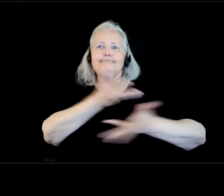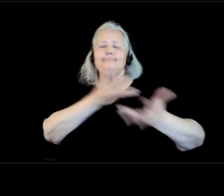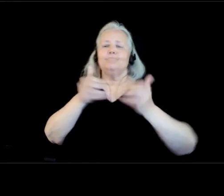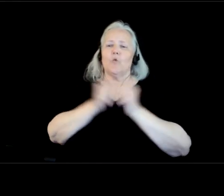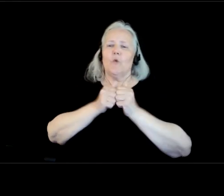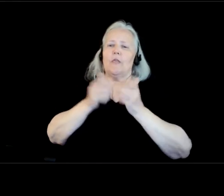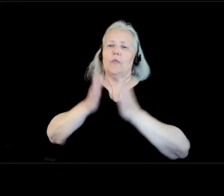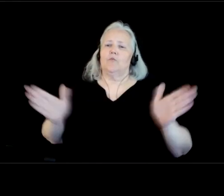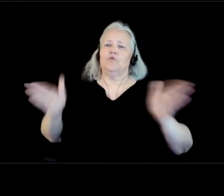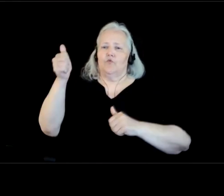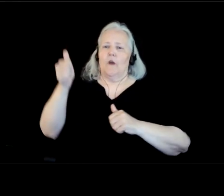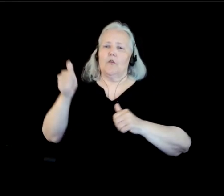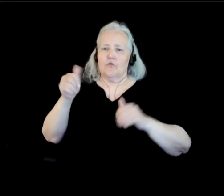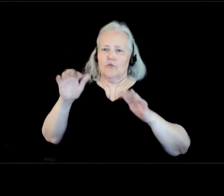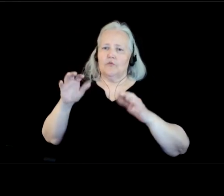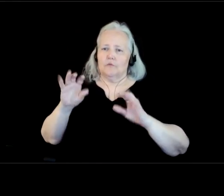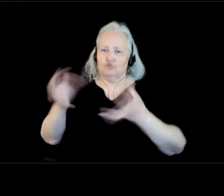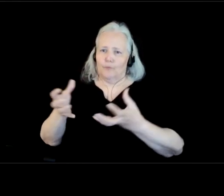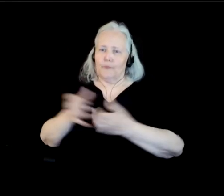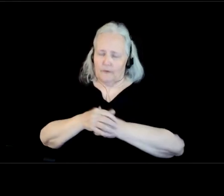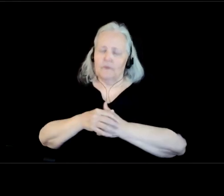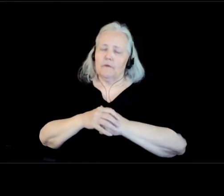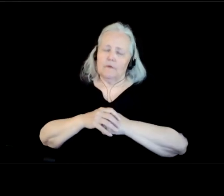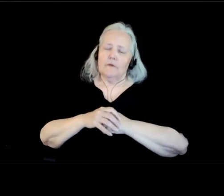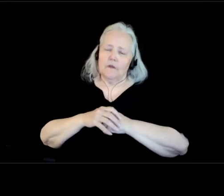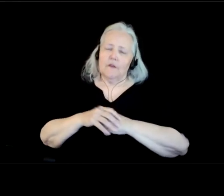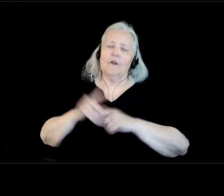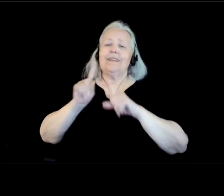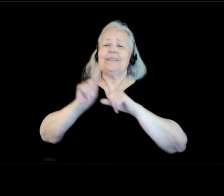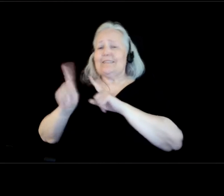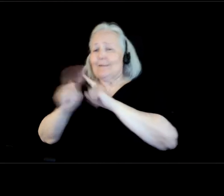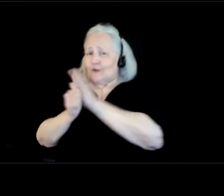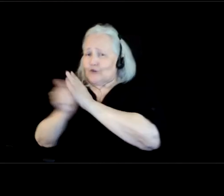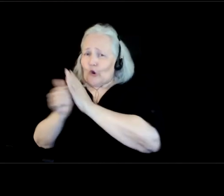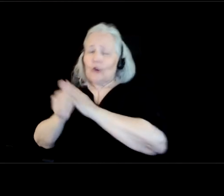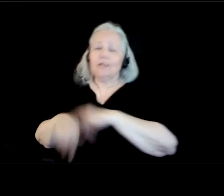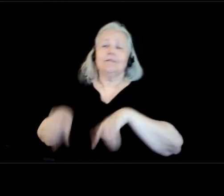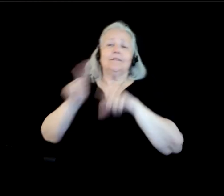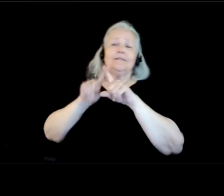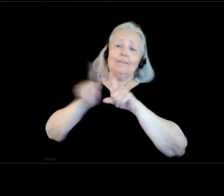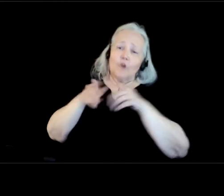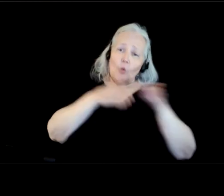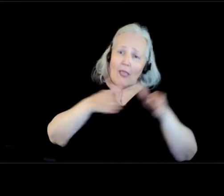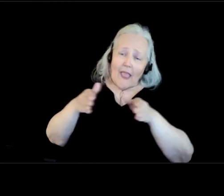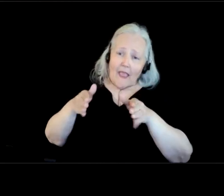really different journals, different venues have different functions.